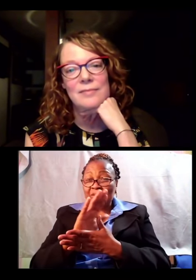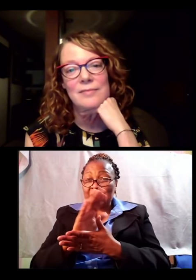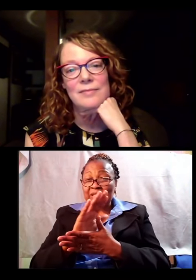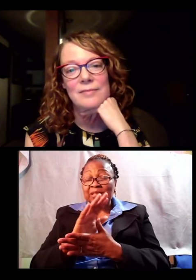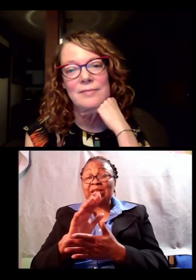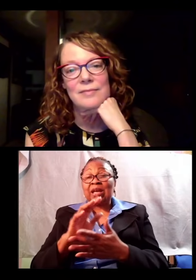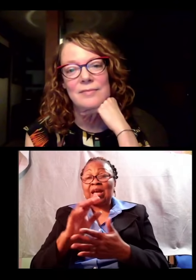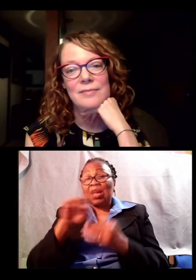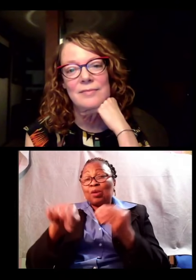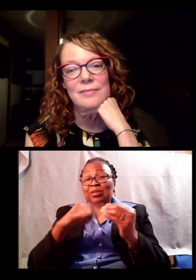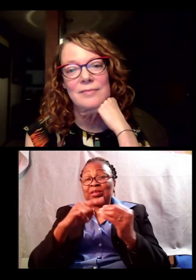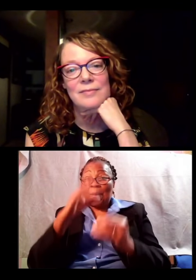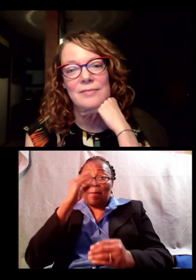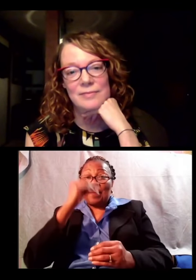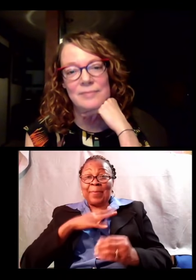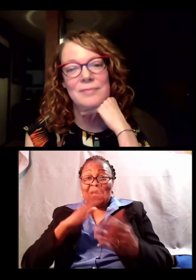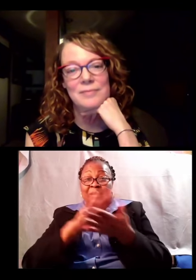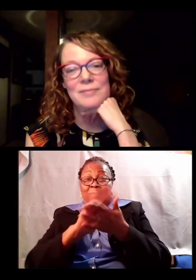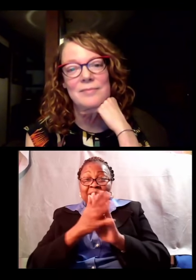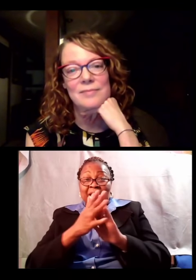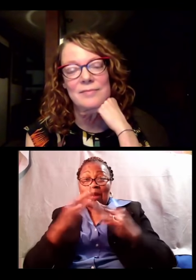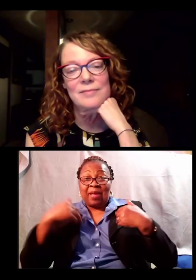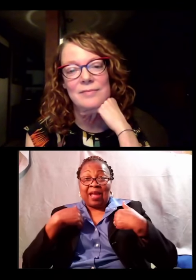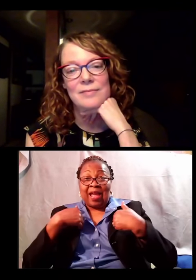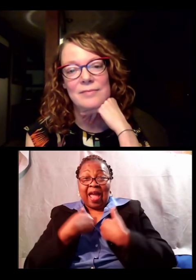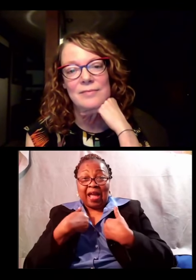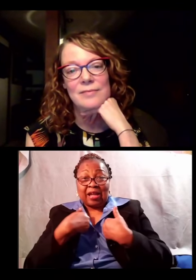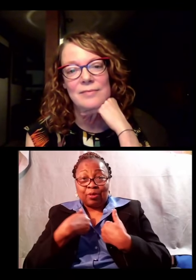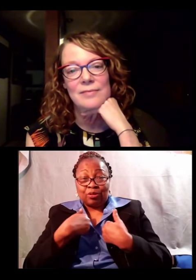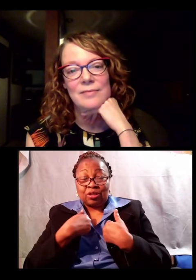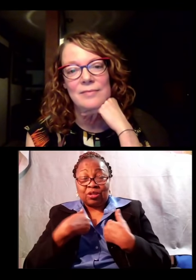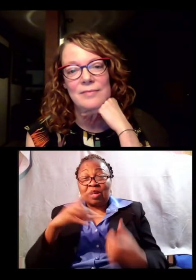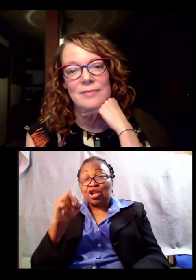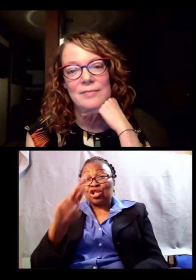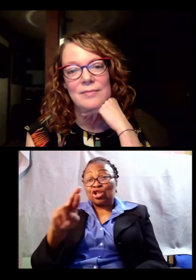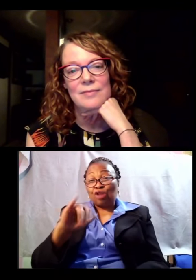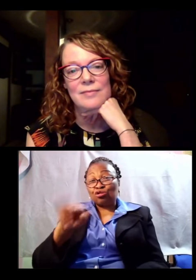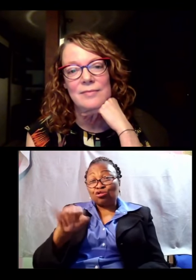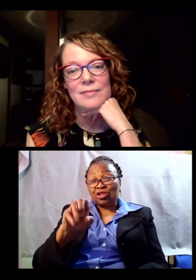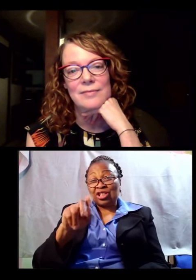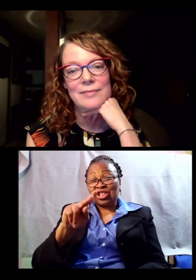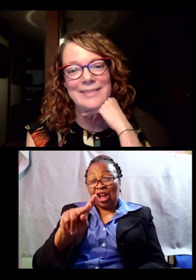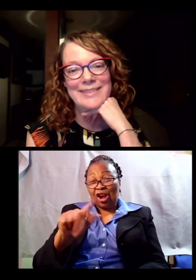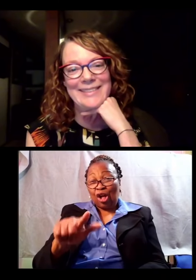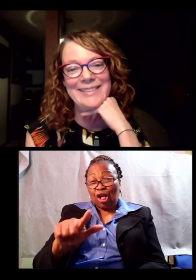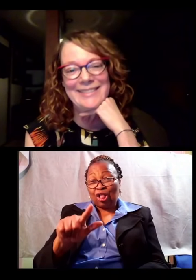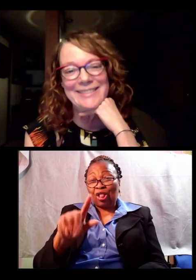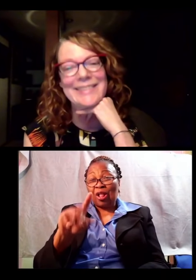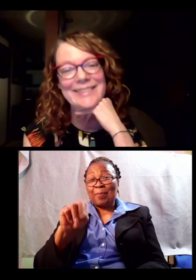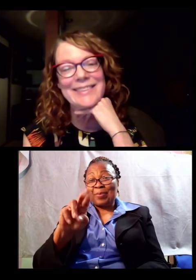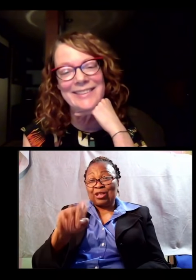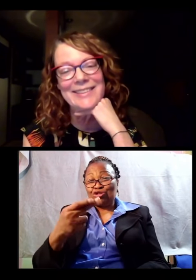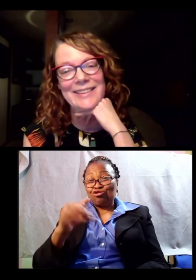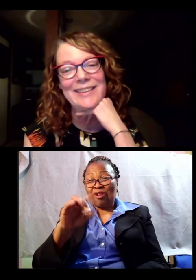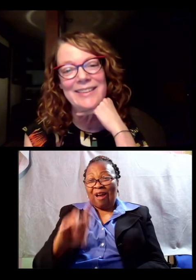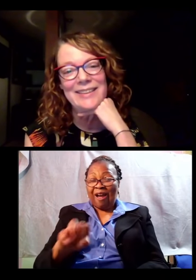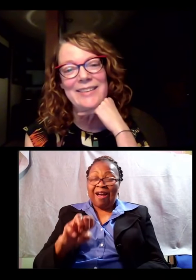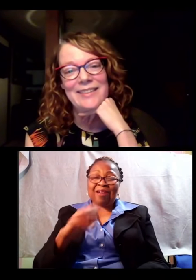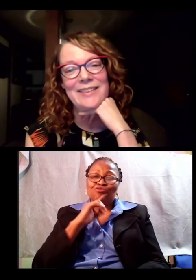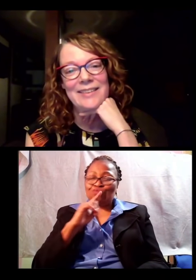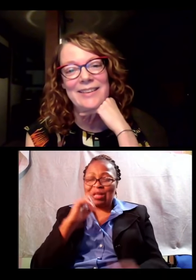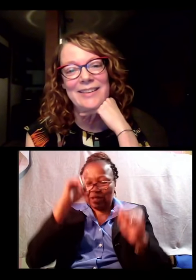men turning into animals. So Dr. Jekyll and Mr. Hyde is basically a werewolf story. Even gets